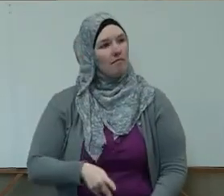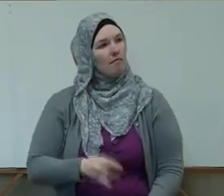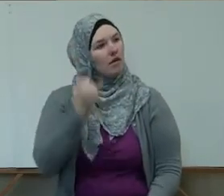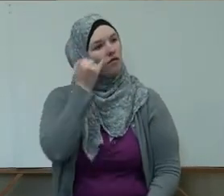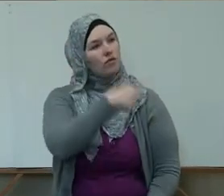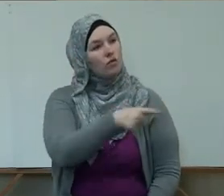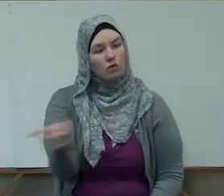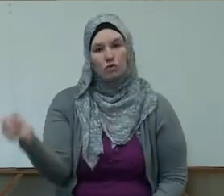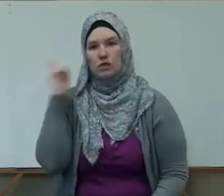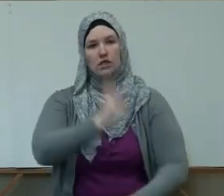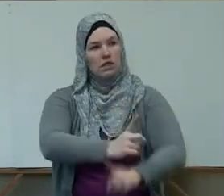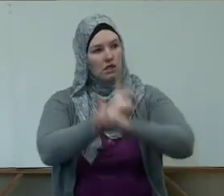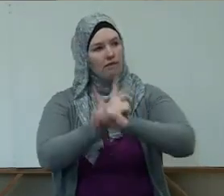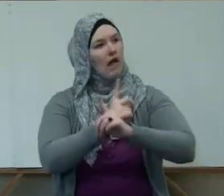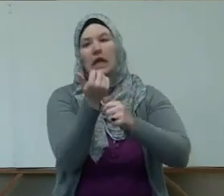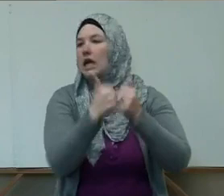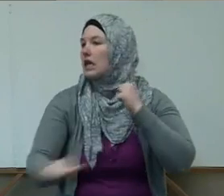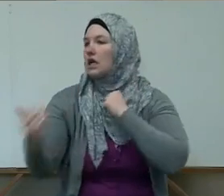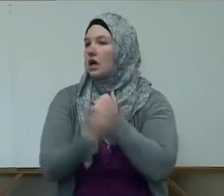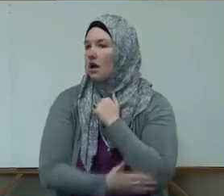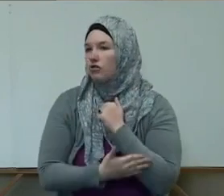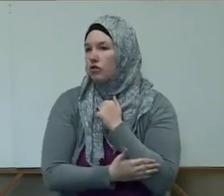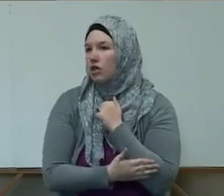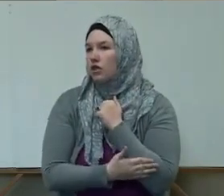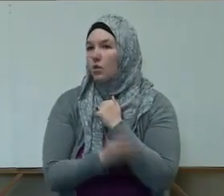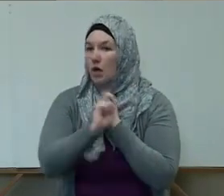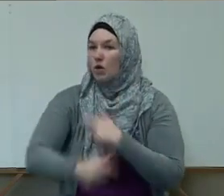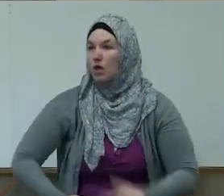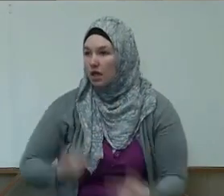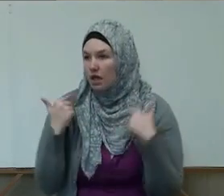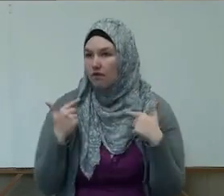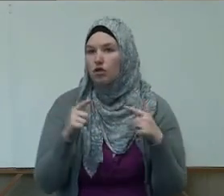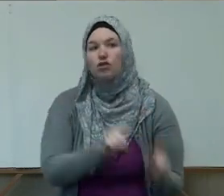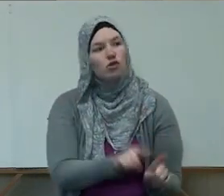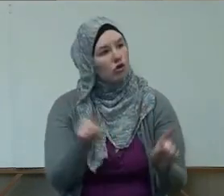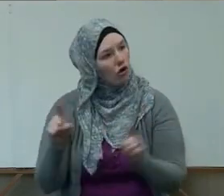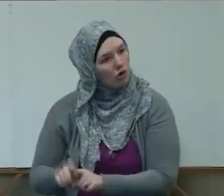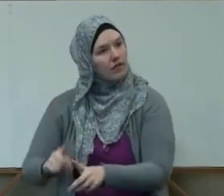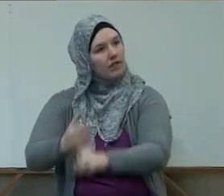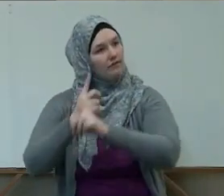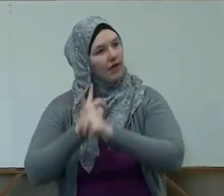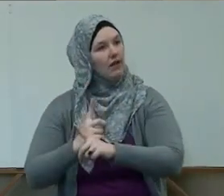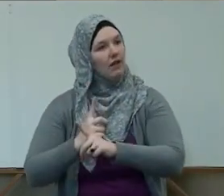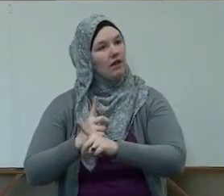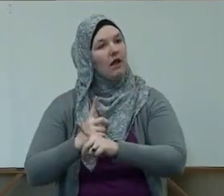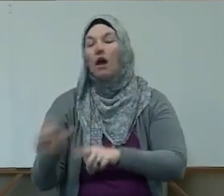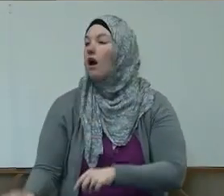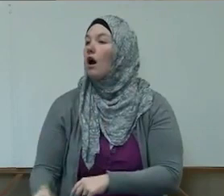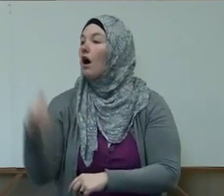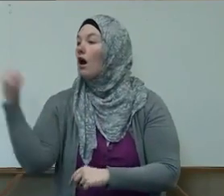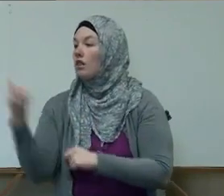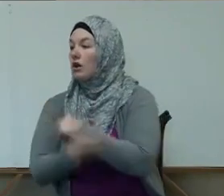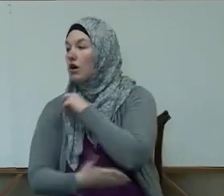up in defense of any nation in which you live, you should also stand up in defense of any